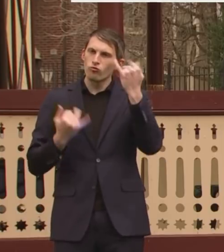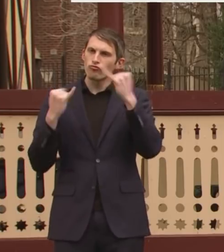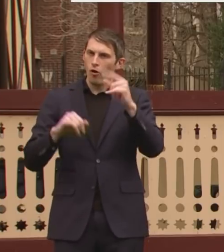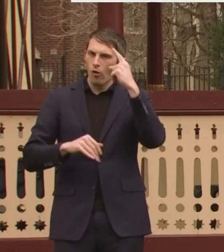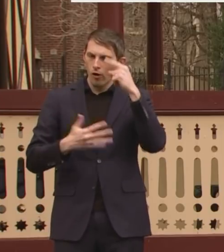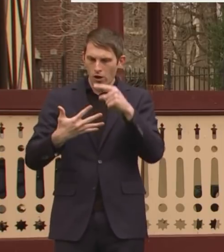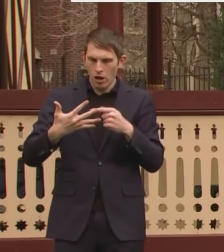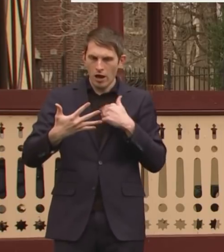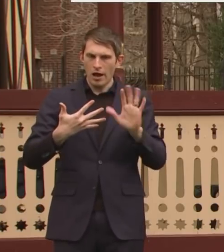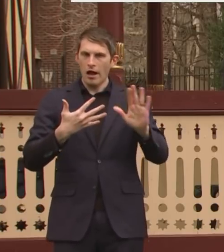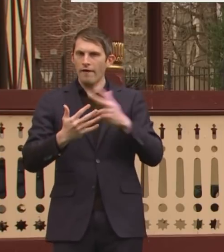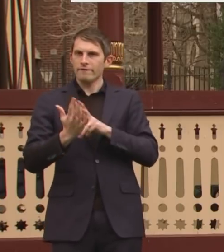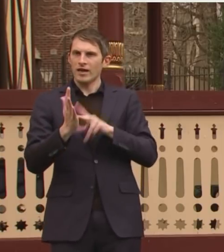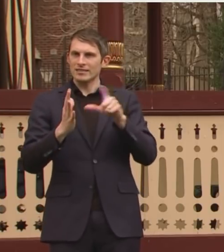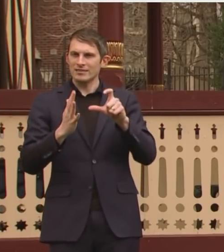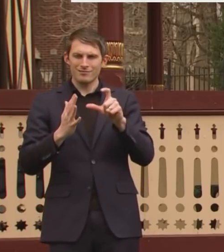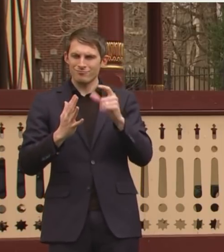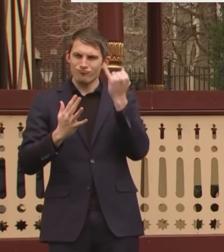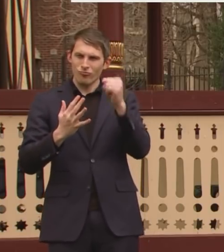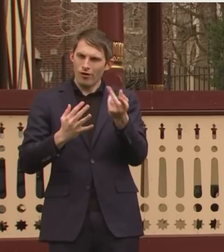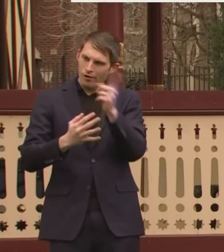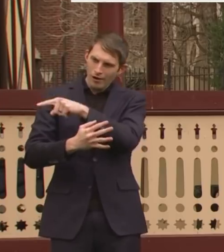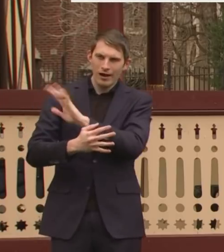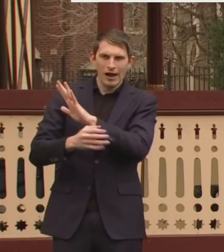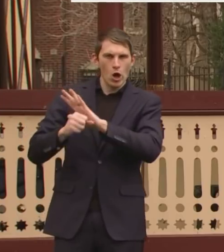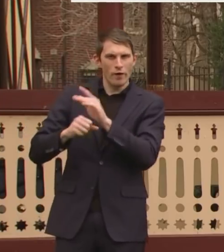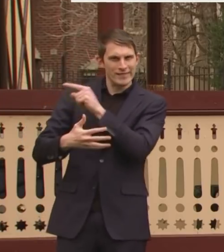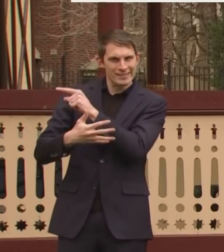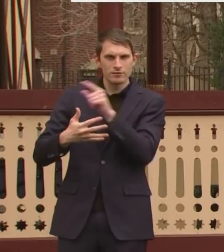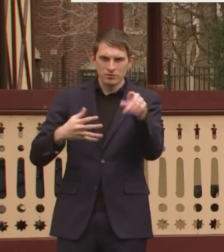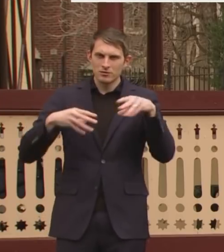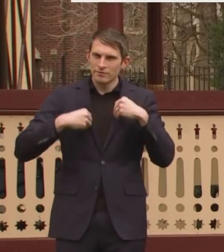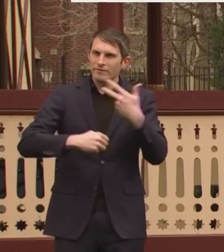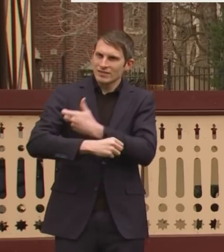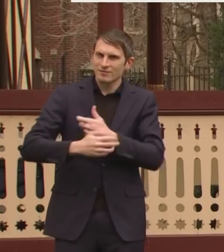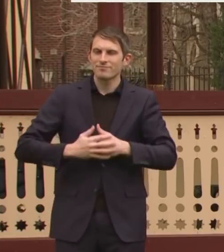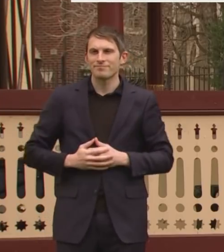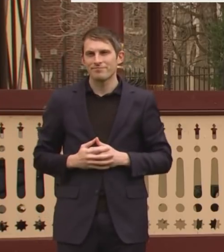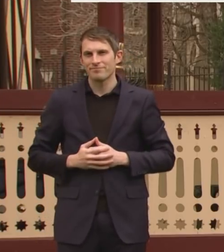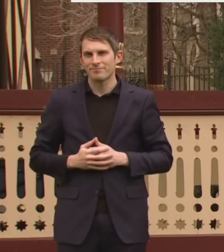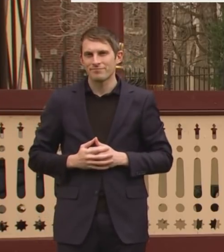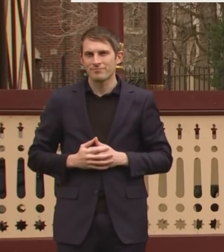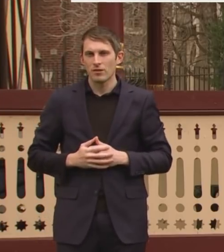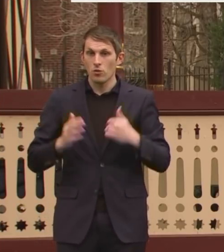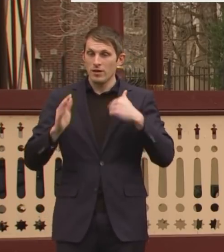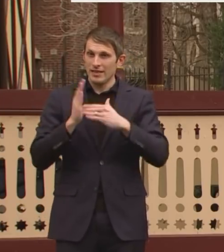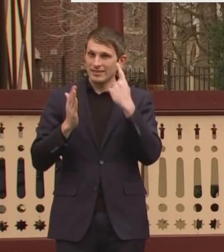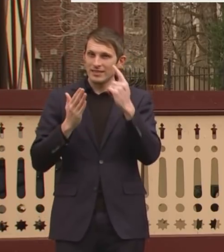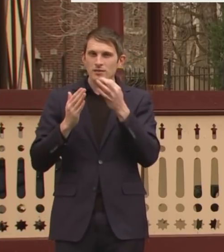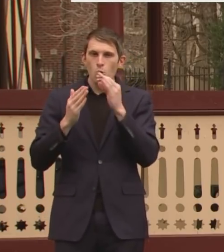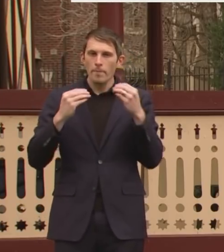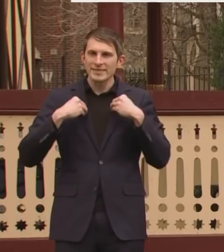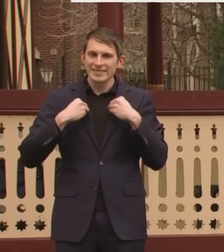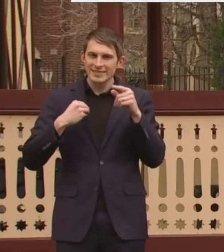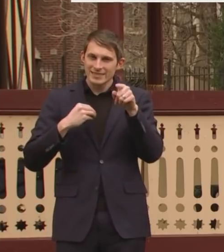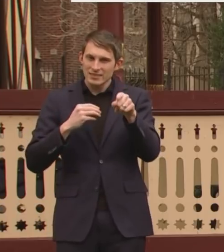The transmission that's now, especially in the north, but continues in the west, we're looking at small businesses with strong community links and